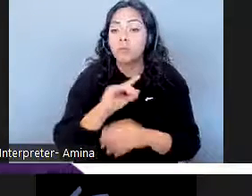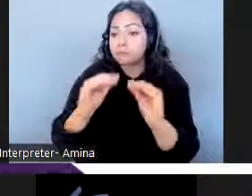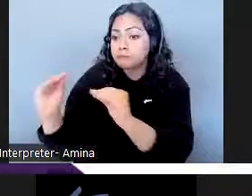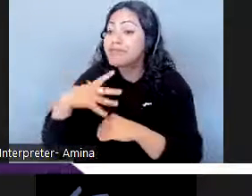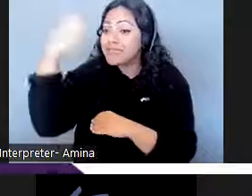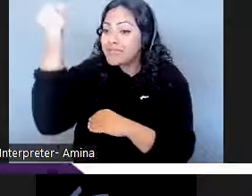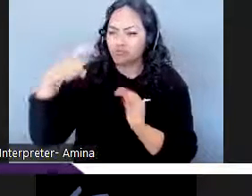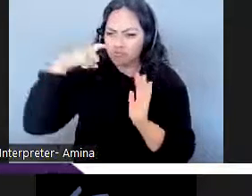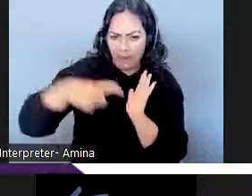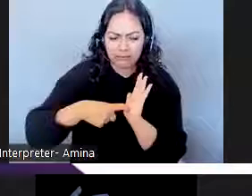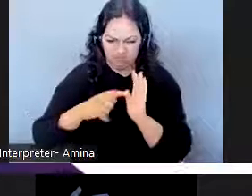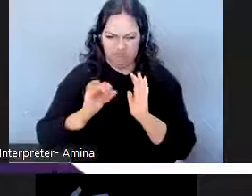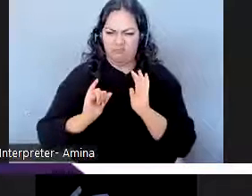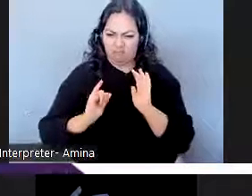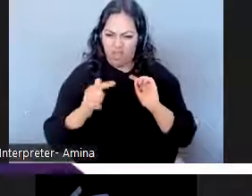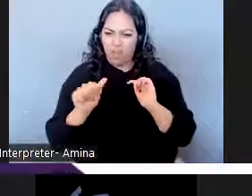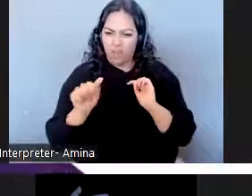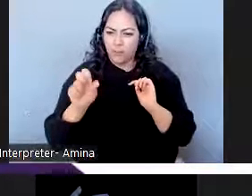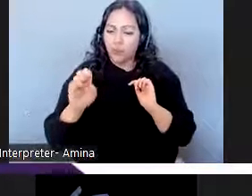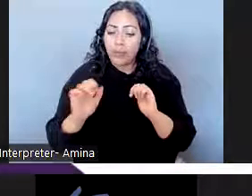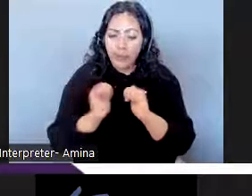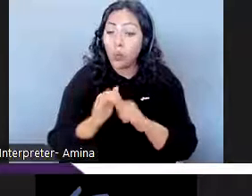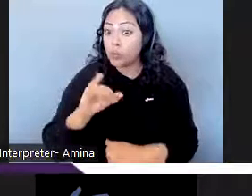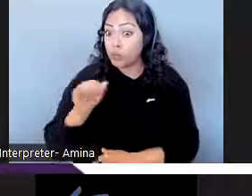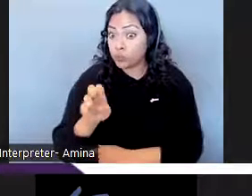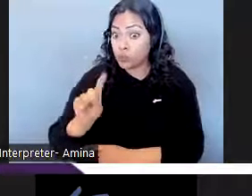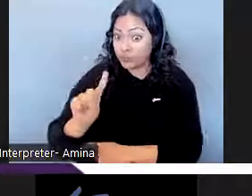know, June 1st is the beginning of Seniors